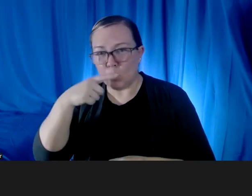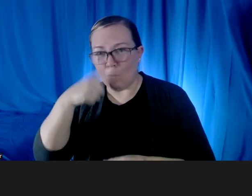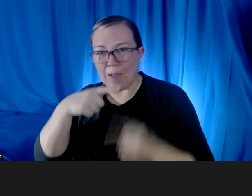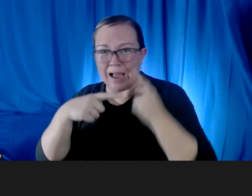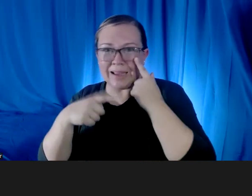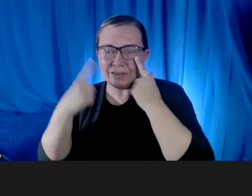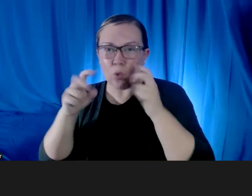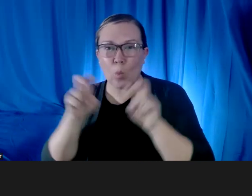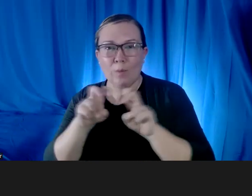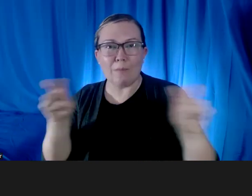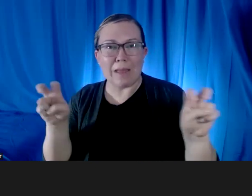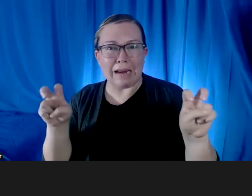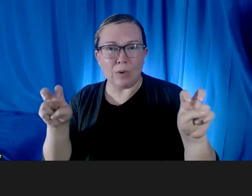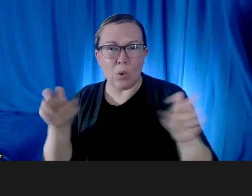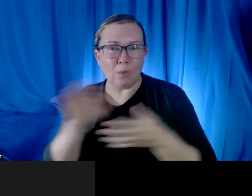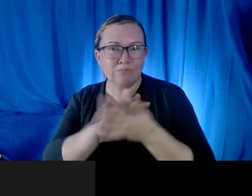panelists?